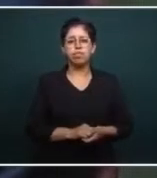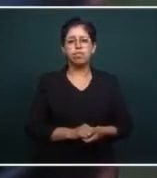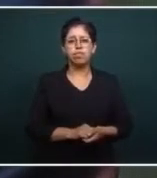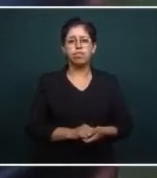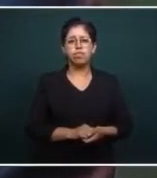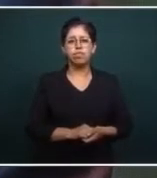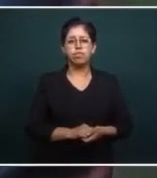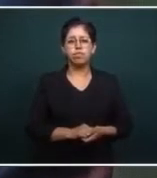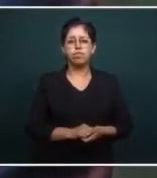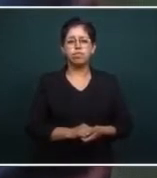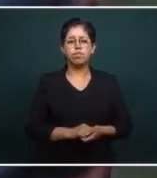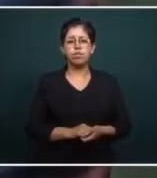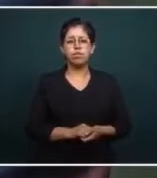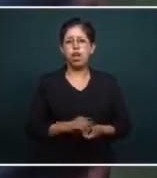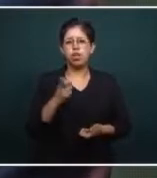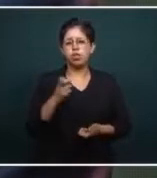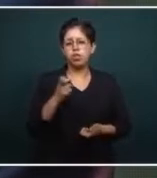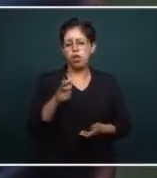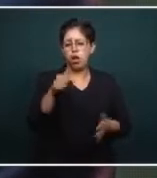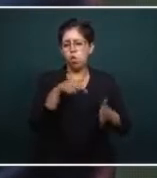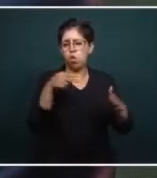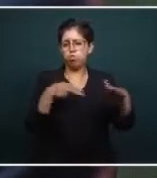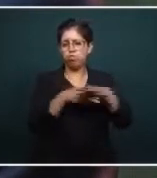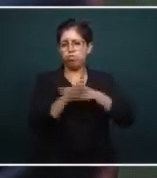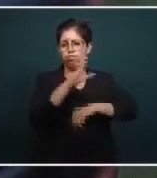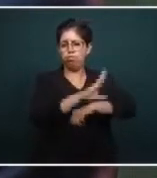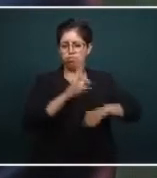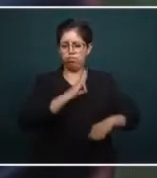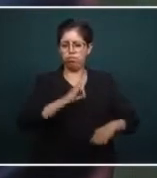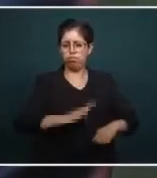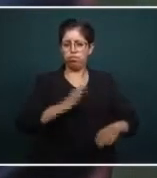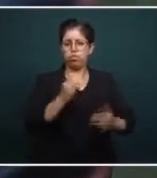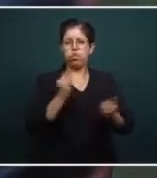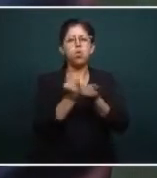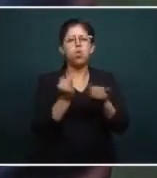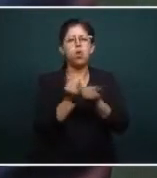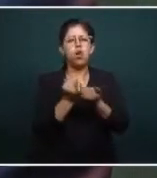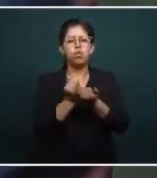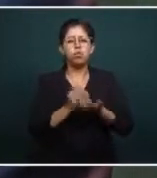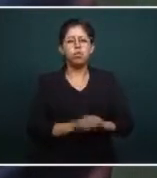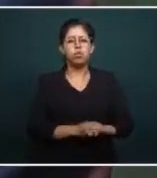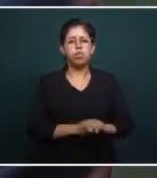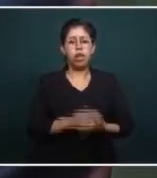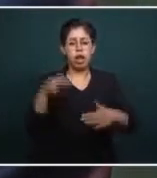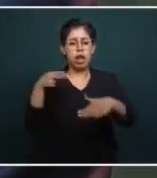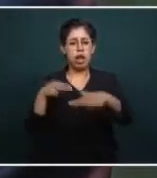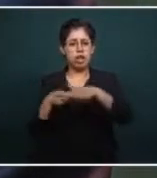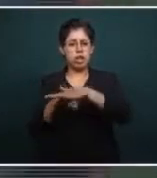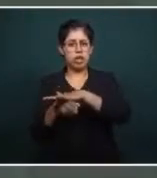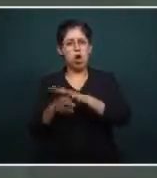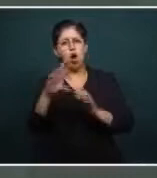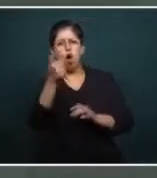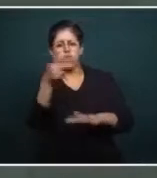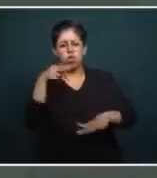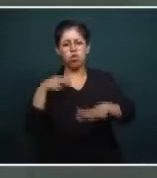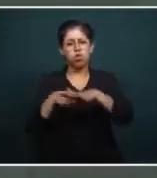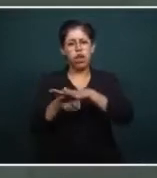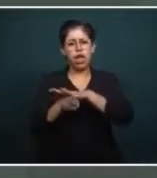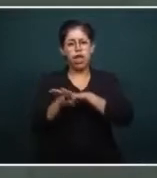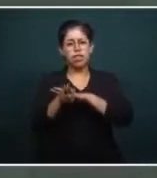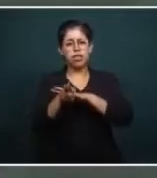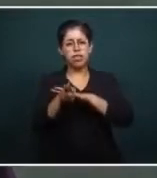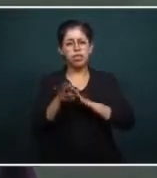así como este, like this one. está el caso del There's the el case tren of the train de la